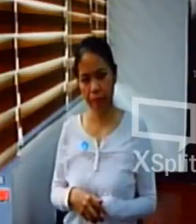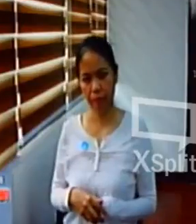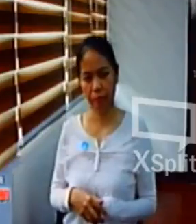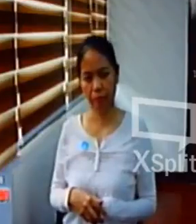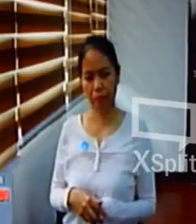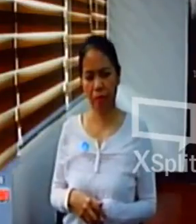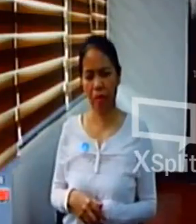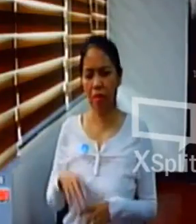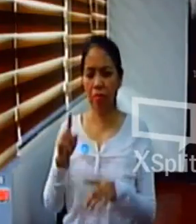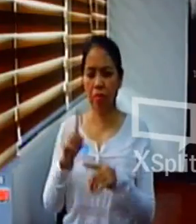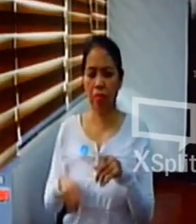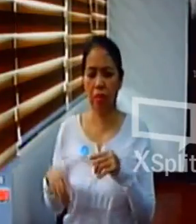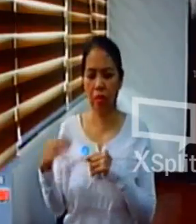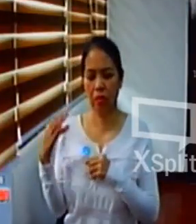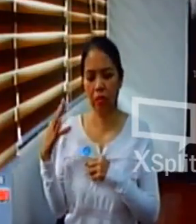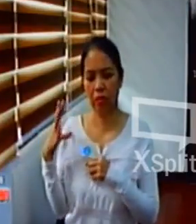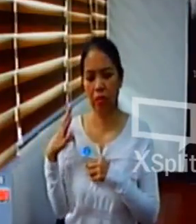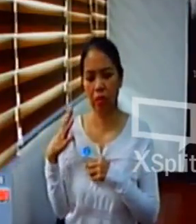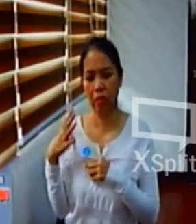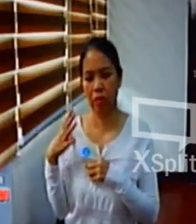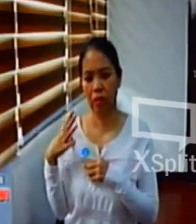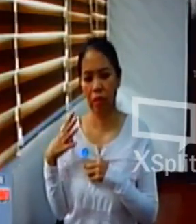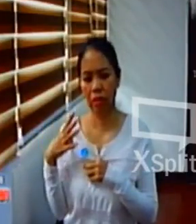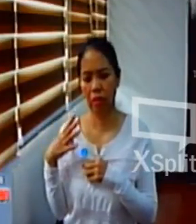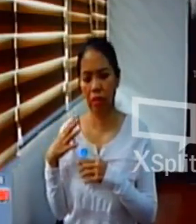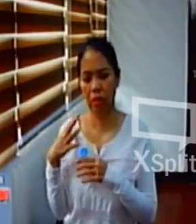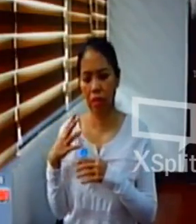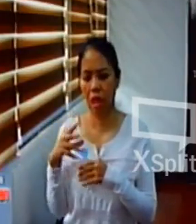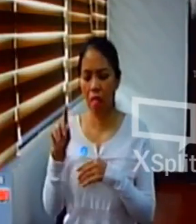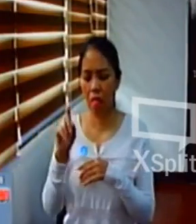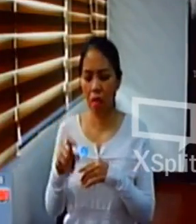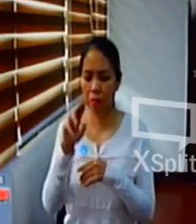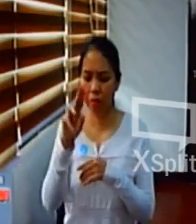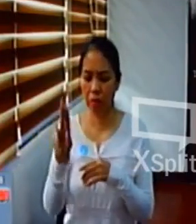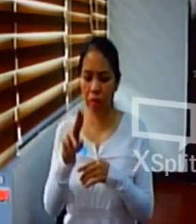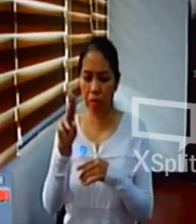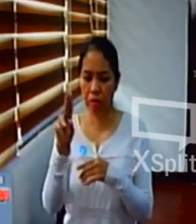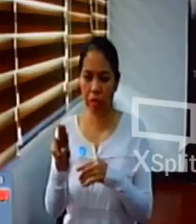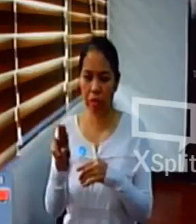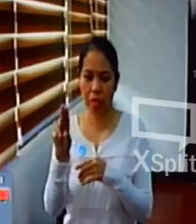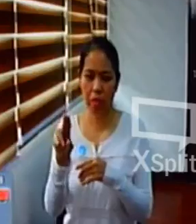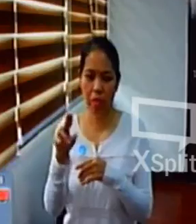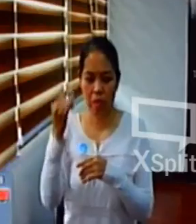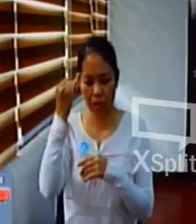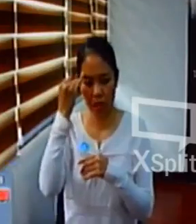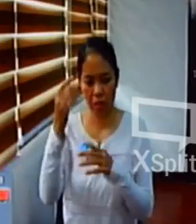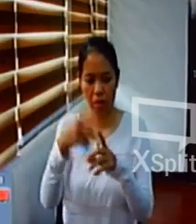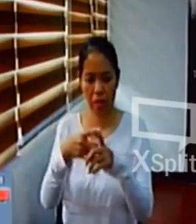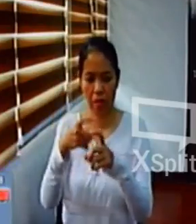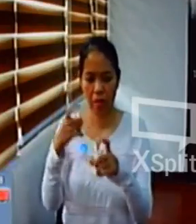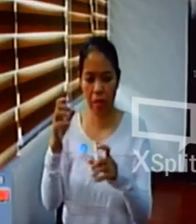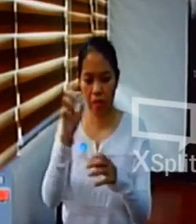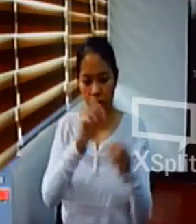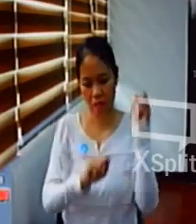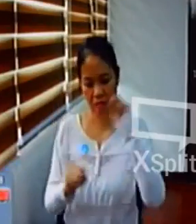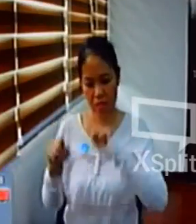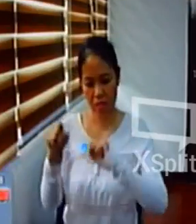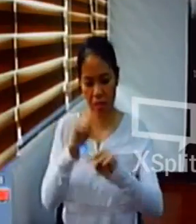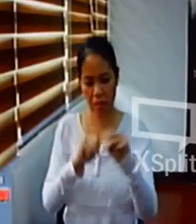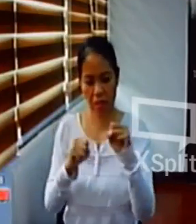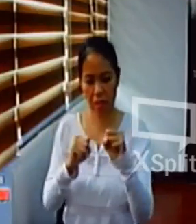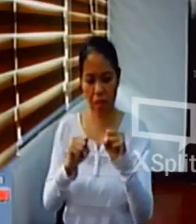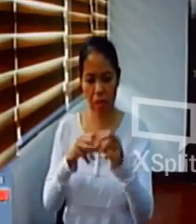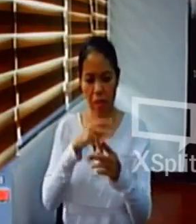We cannot wait. We have to use the insights from science, particularly climate